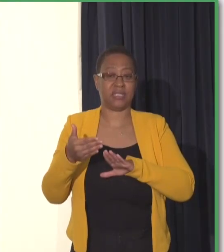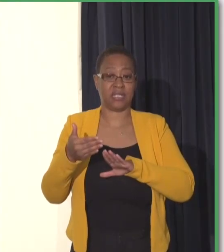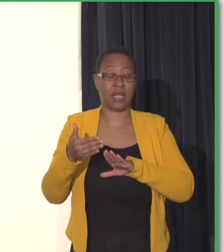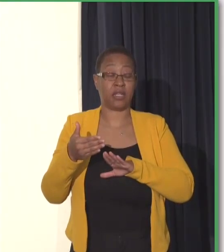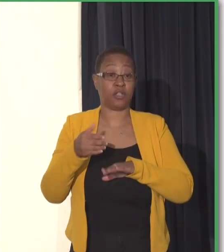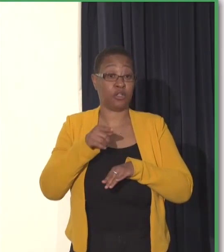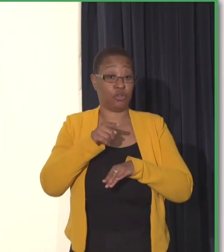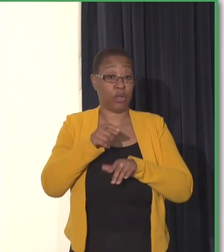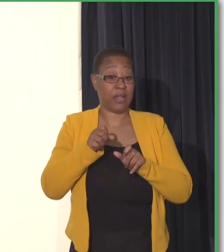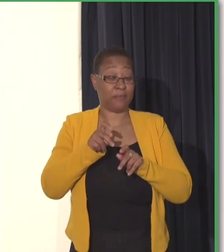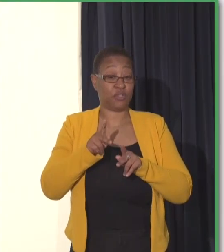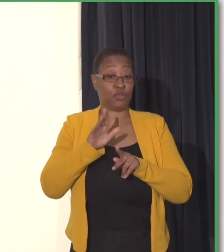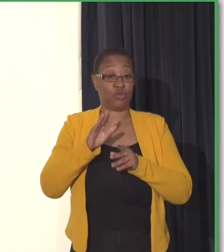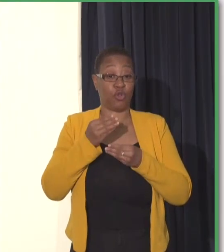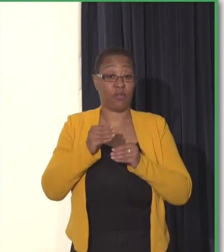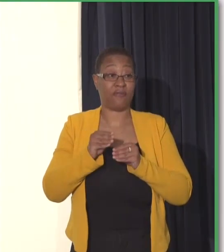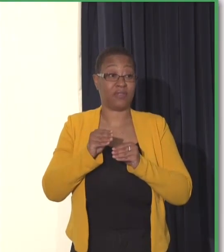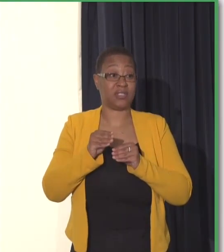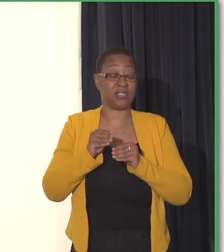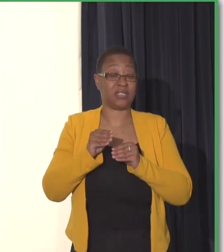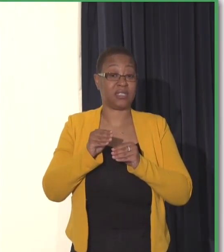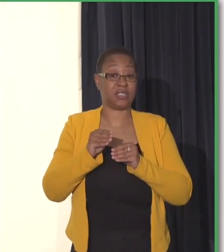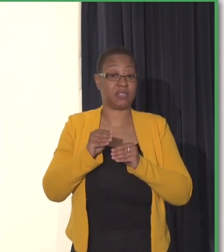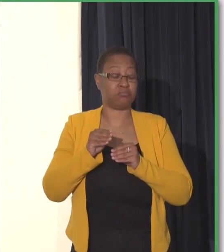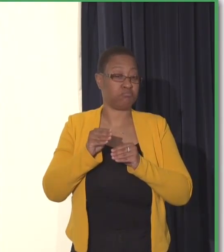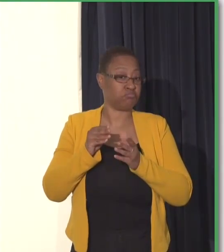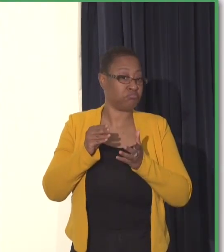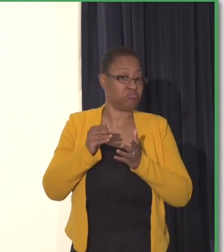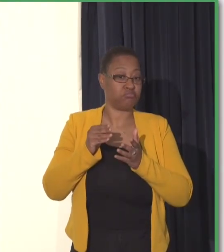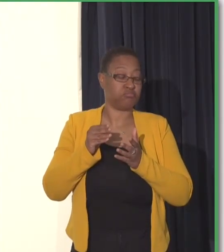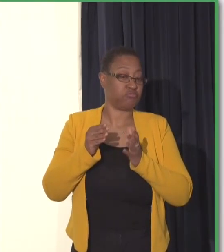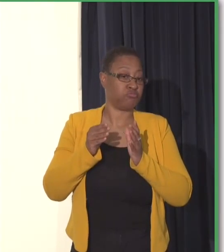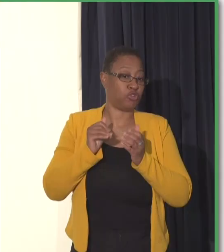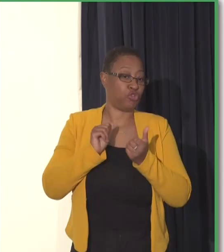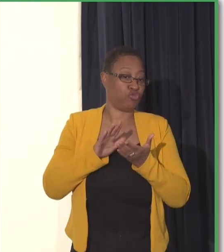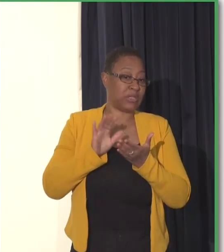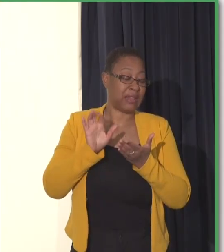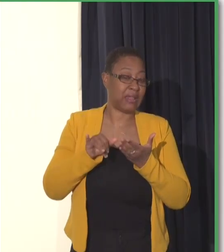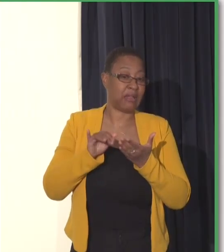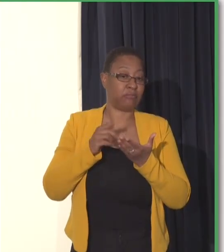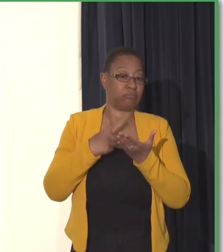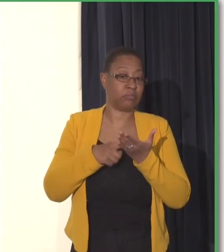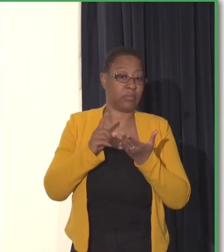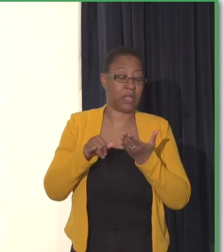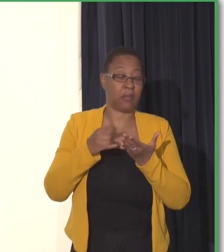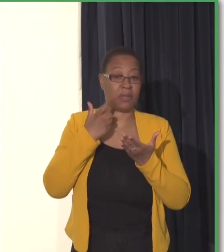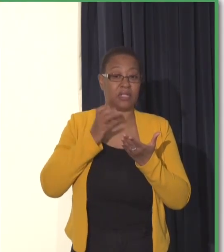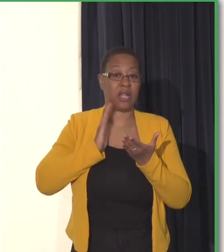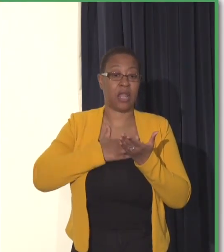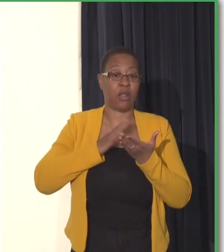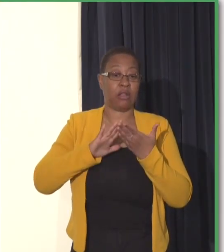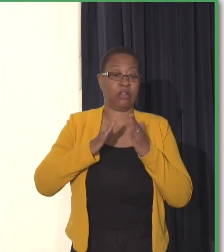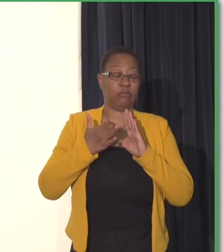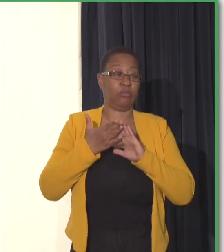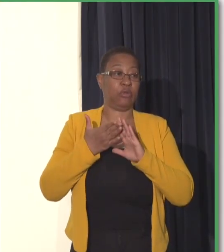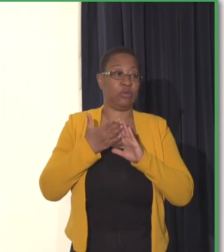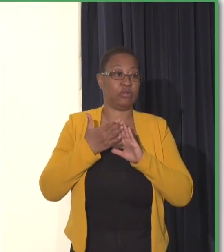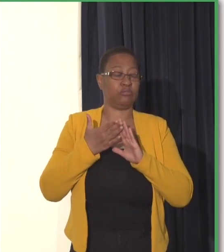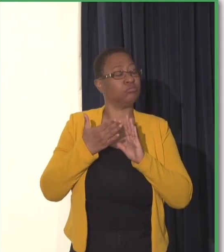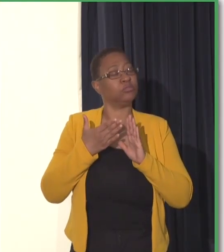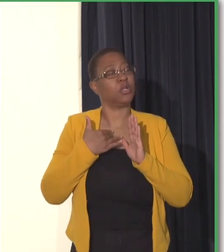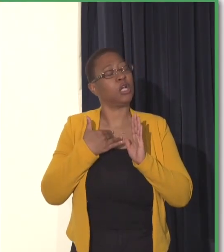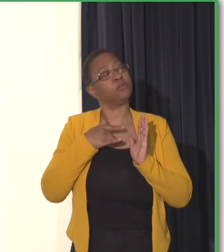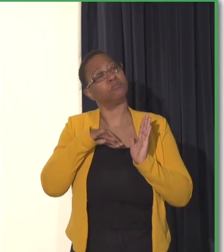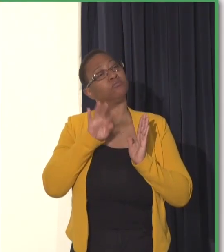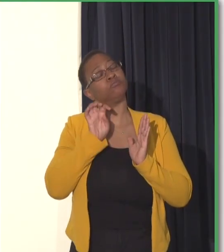opportunity, or your office had opportunity to speak to that or to address that? Because our community is starting to raise some questions